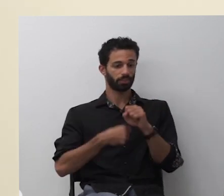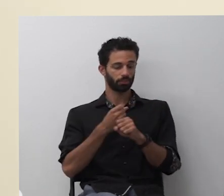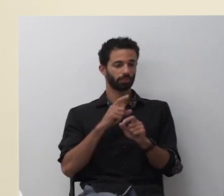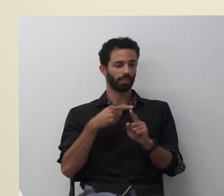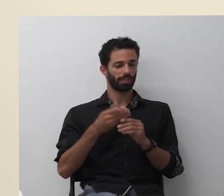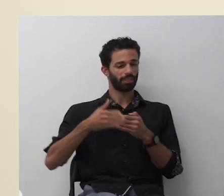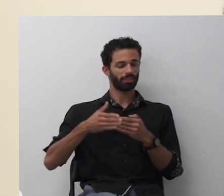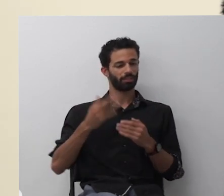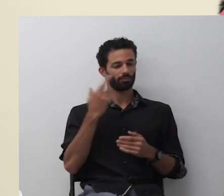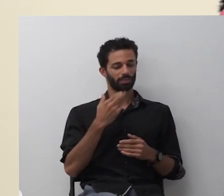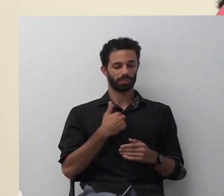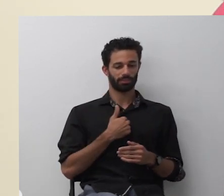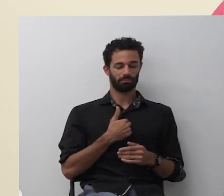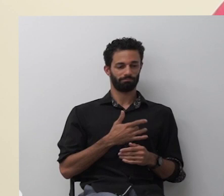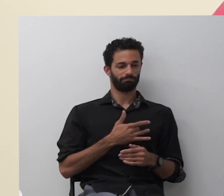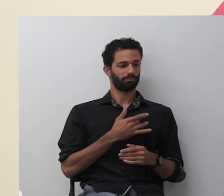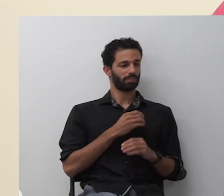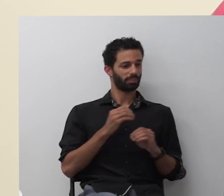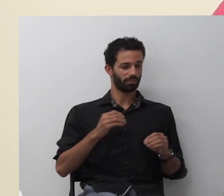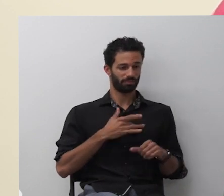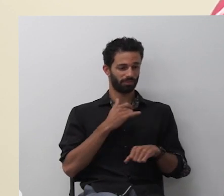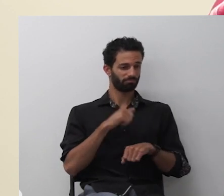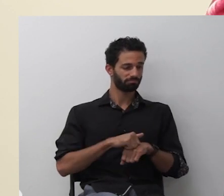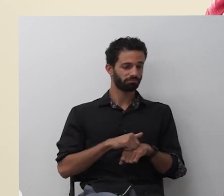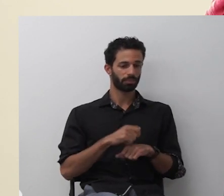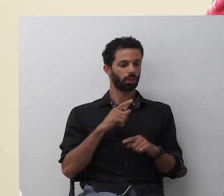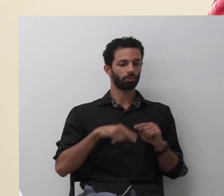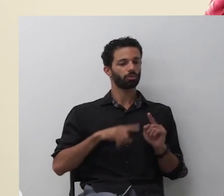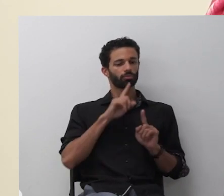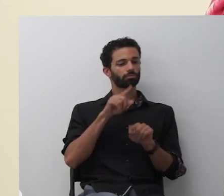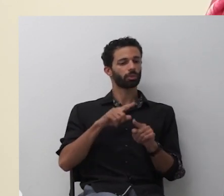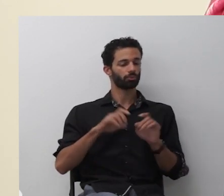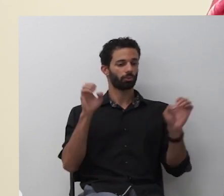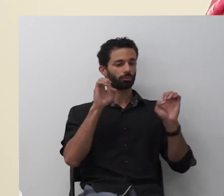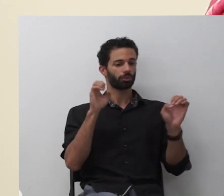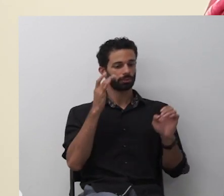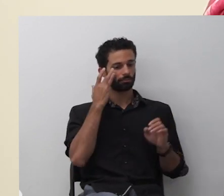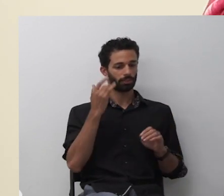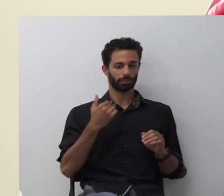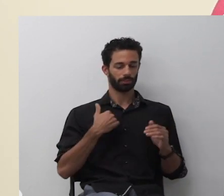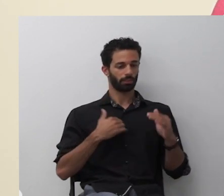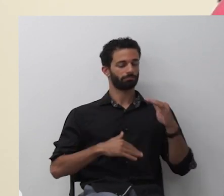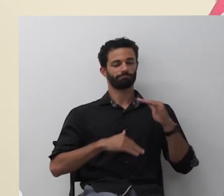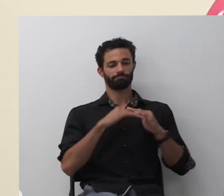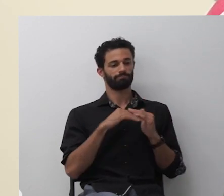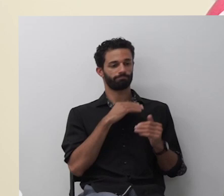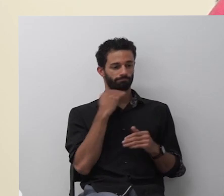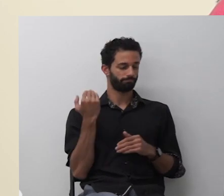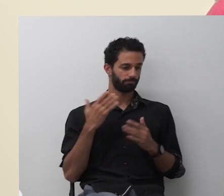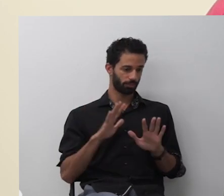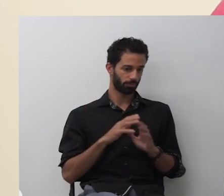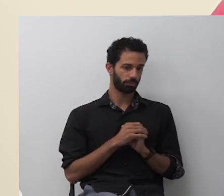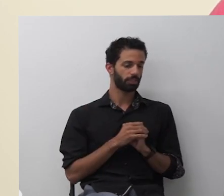and I could not even respond to a community crisis anymore because it was up here, like I was up here with it. And I could not get